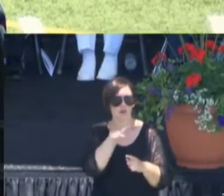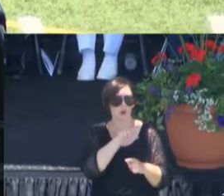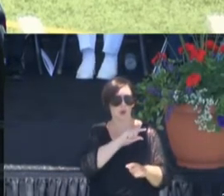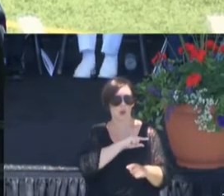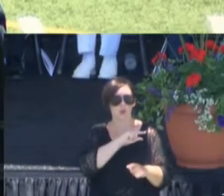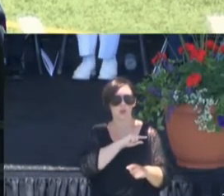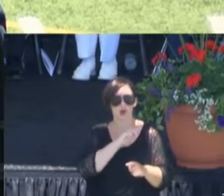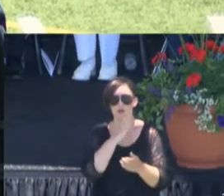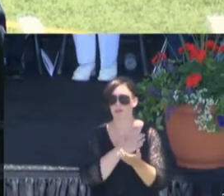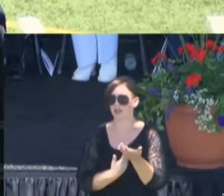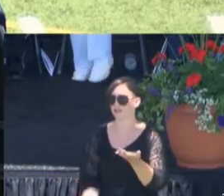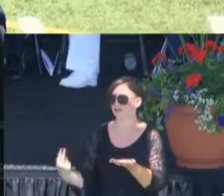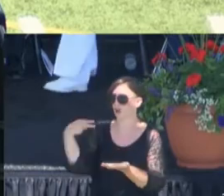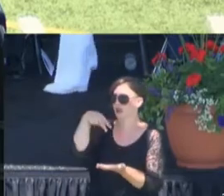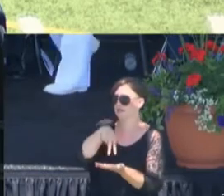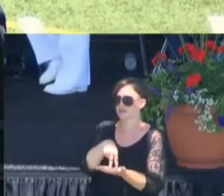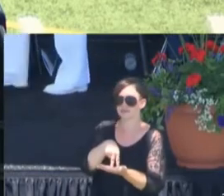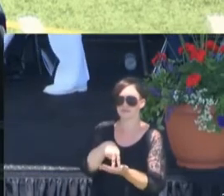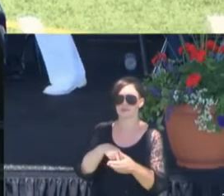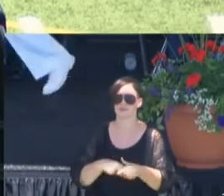States Coast Guard, please rise.